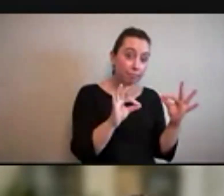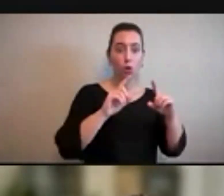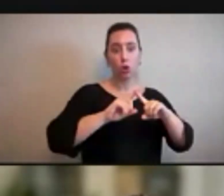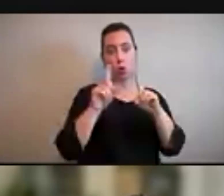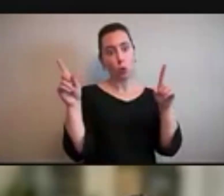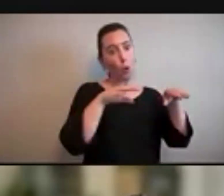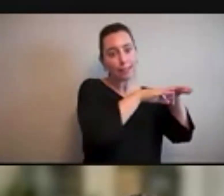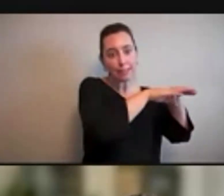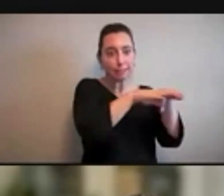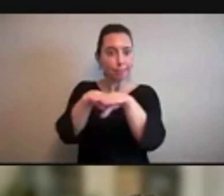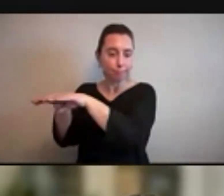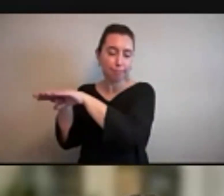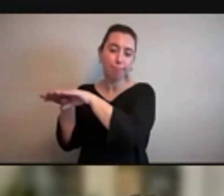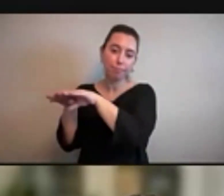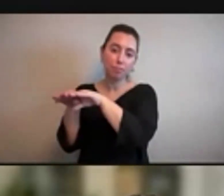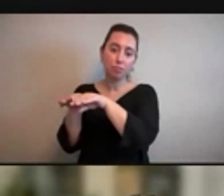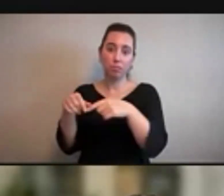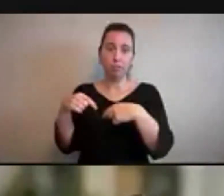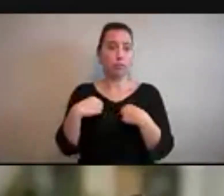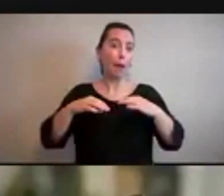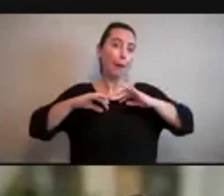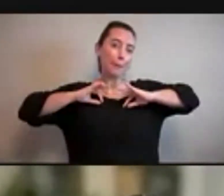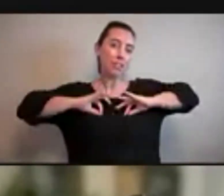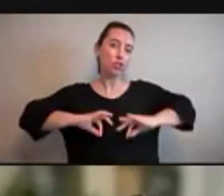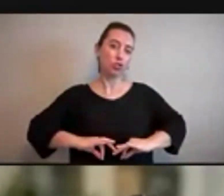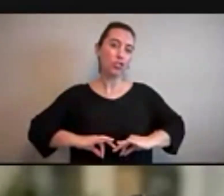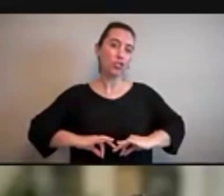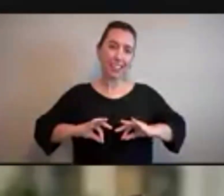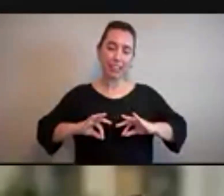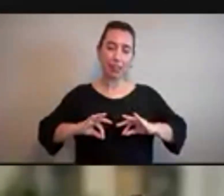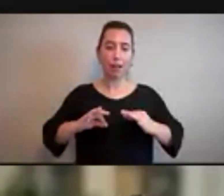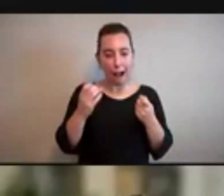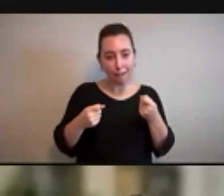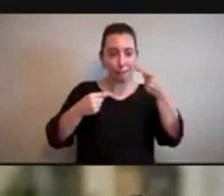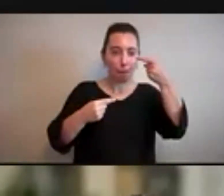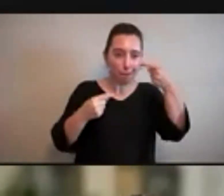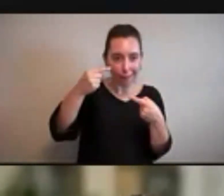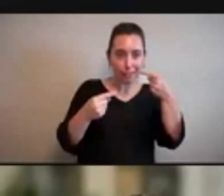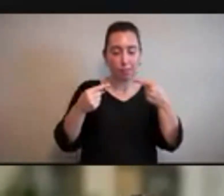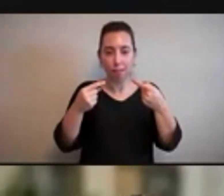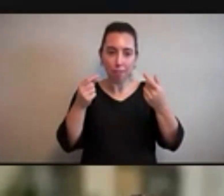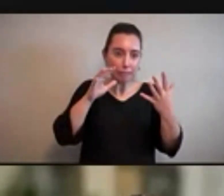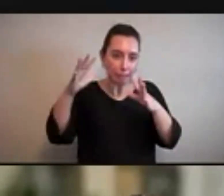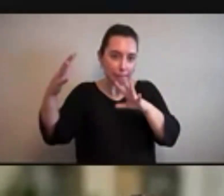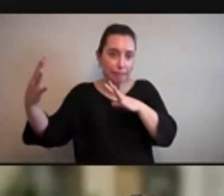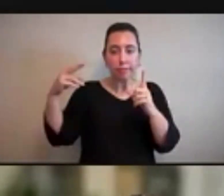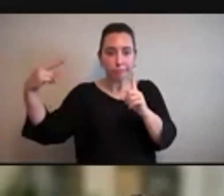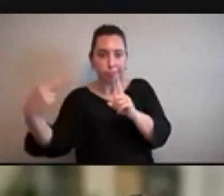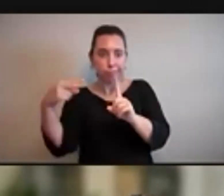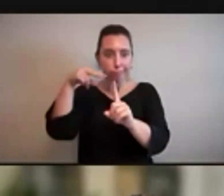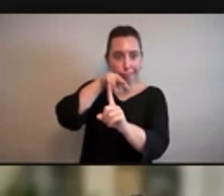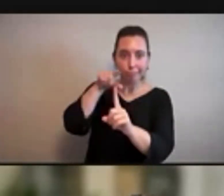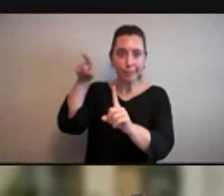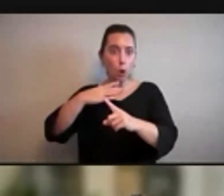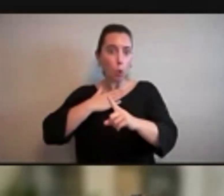In part also, well, we are a ministry. Sometimes there are also political pressures, and there are differing requirements. It's not